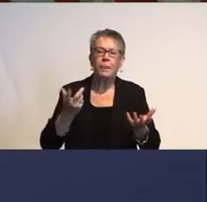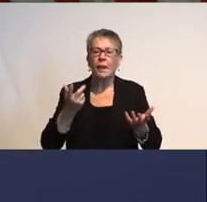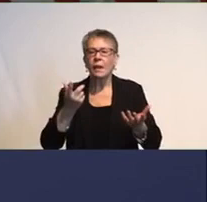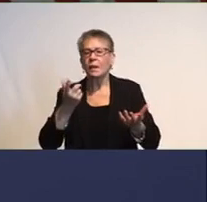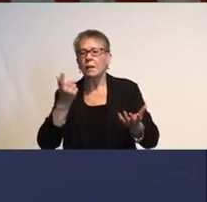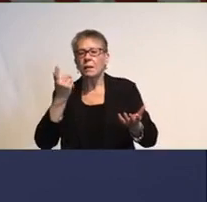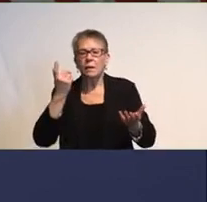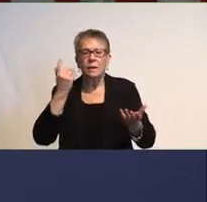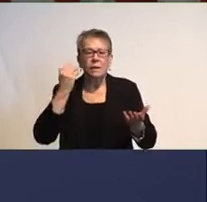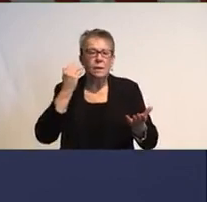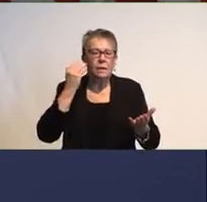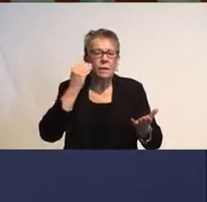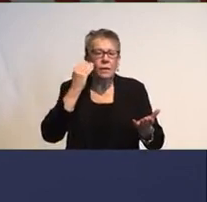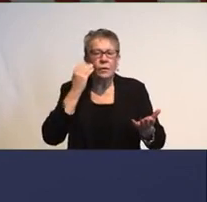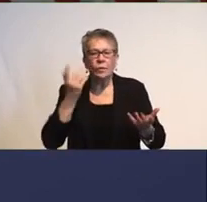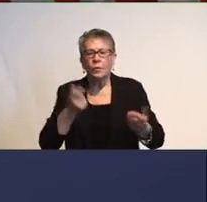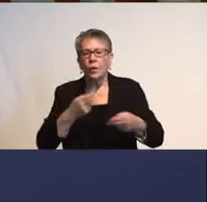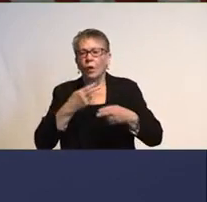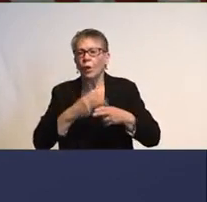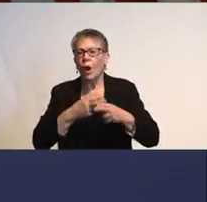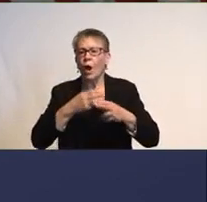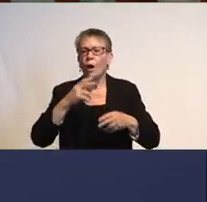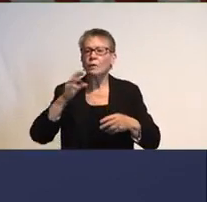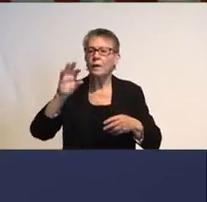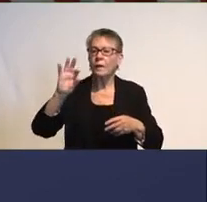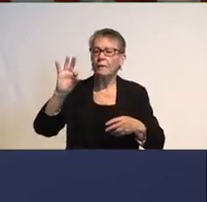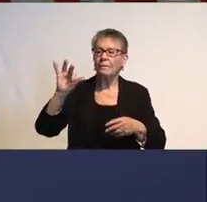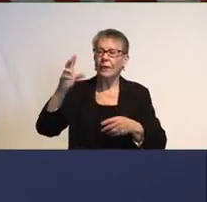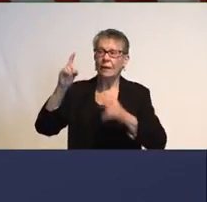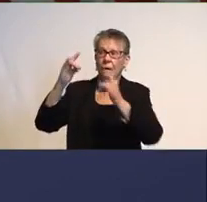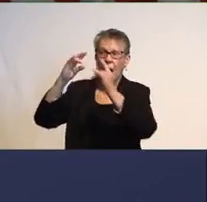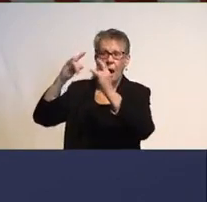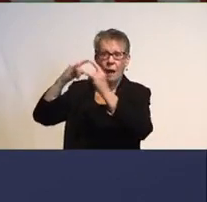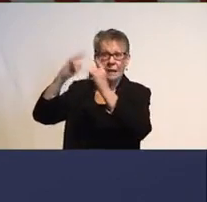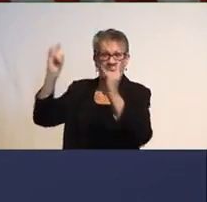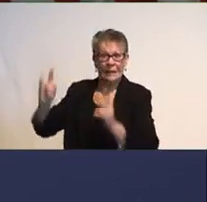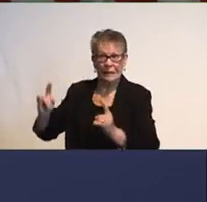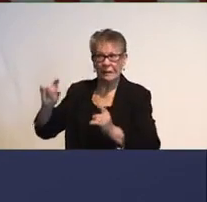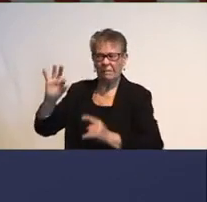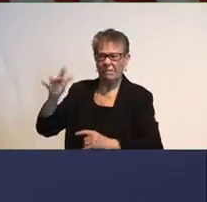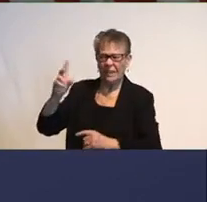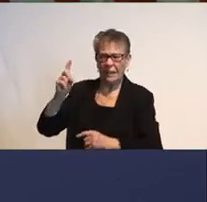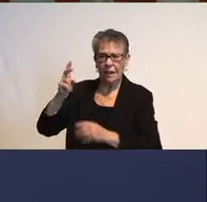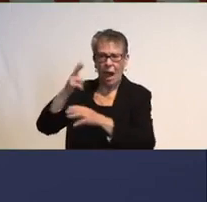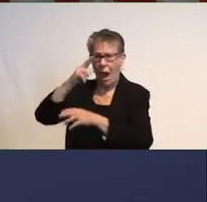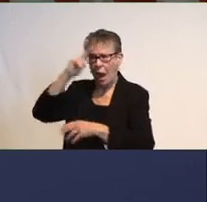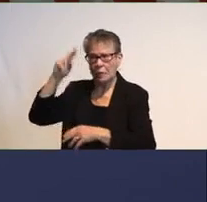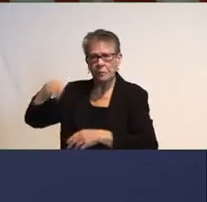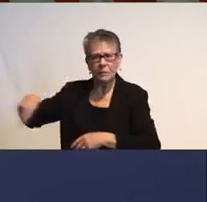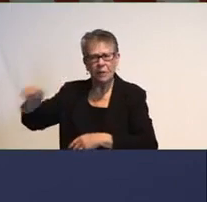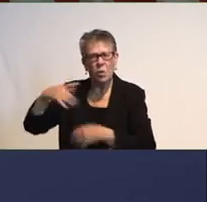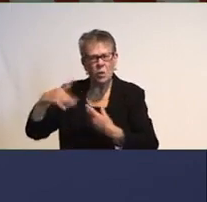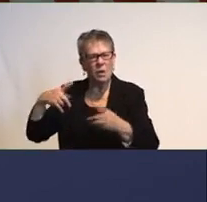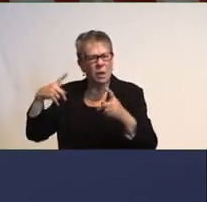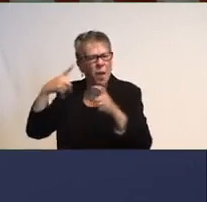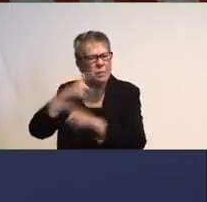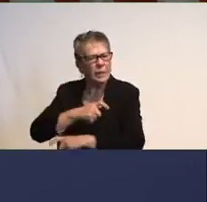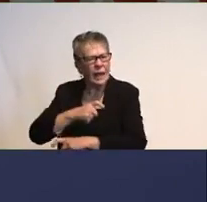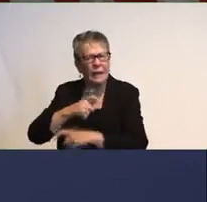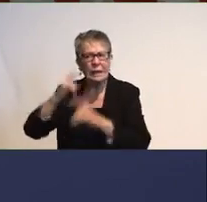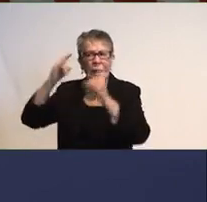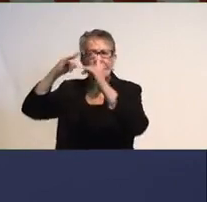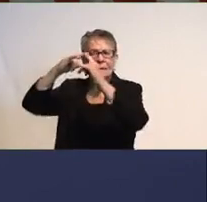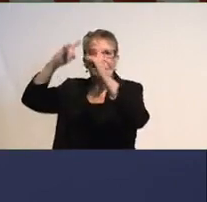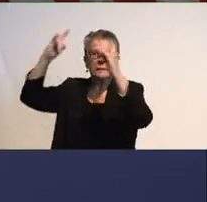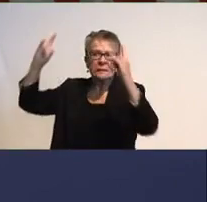station storage, beds, tables, chairs, the curtains. How are we delivering it? Is it urban search and